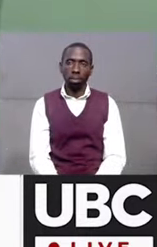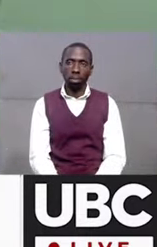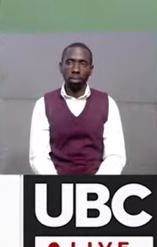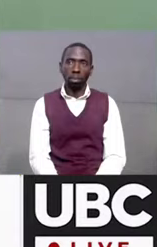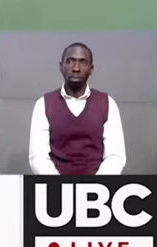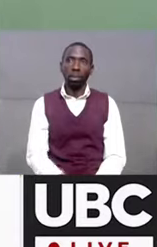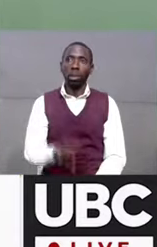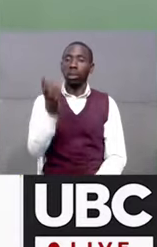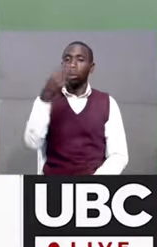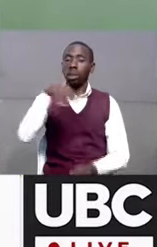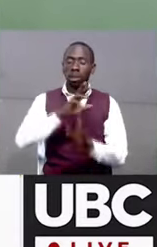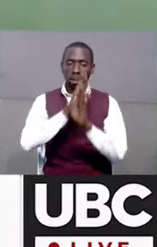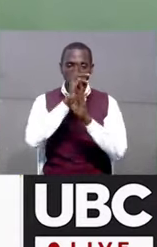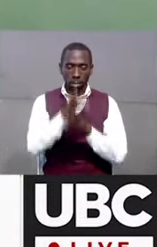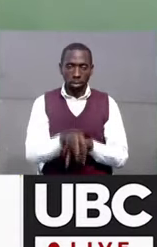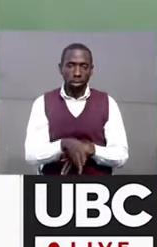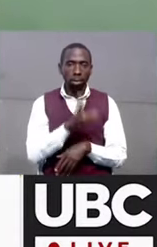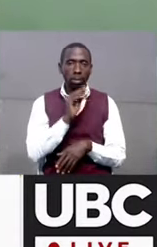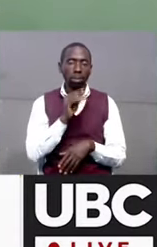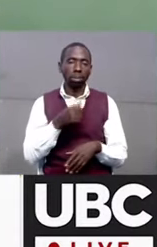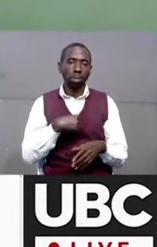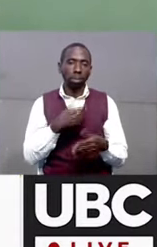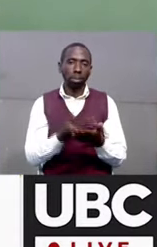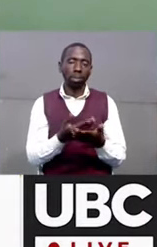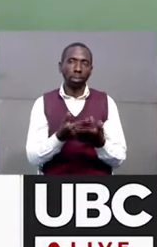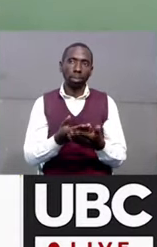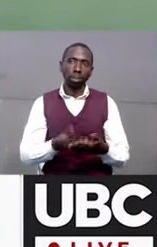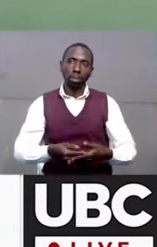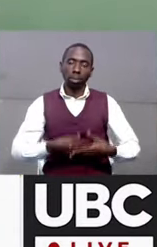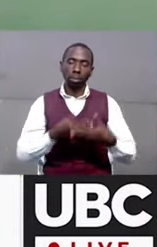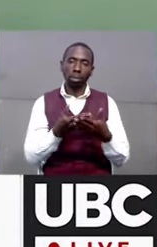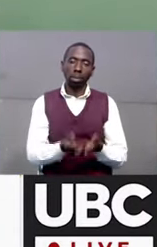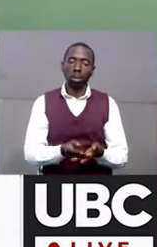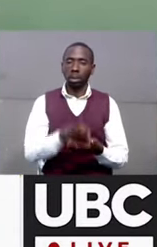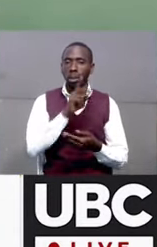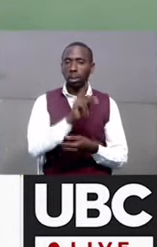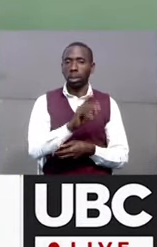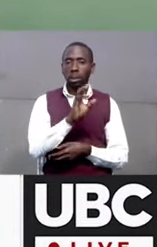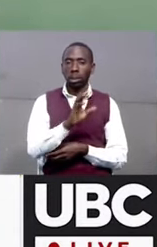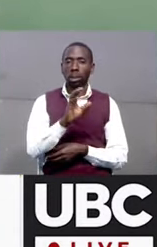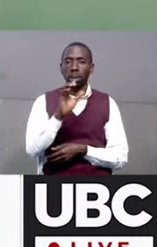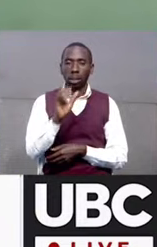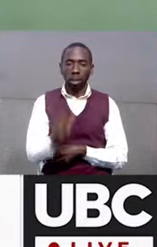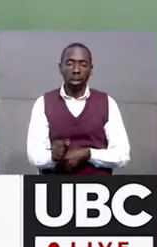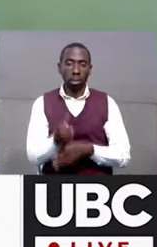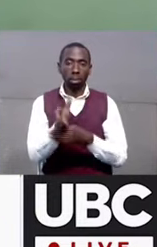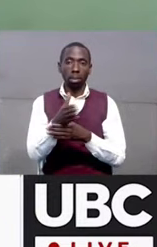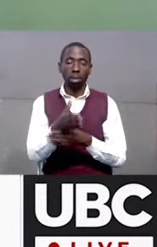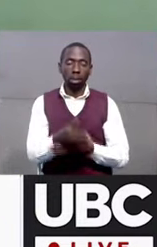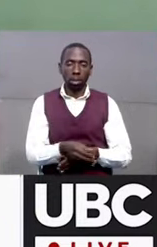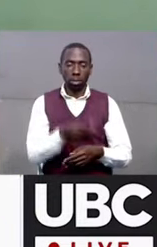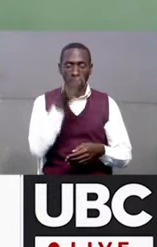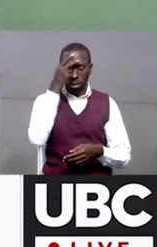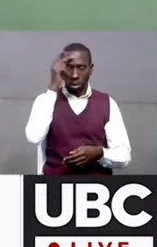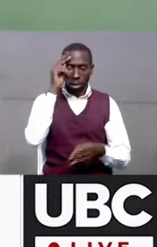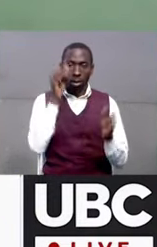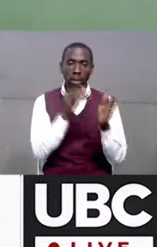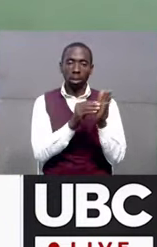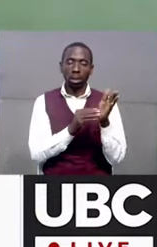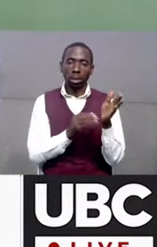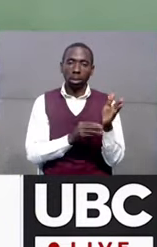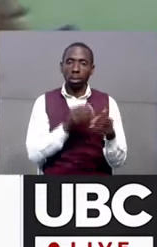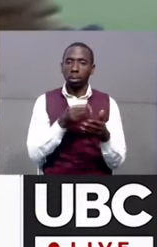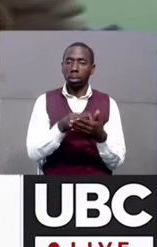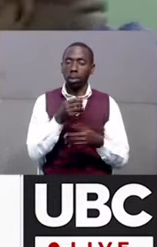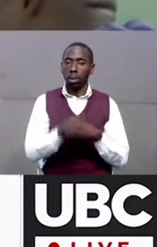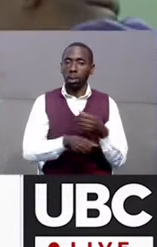Right, Honorable Speaker, I beg to lay the Kampala Capital City Authority Ministerial Policy Statement of financial